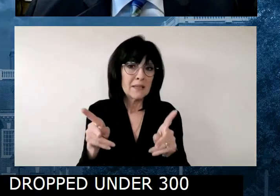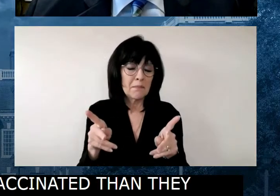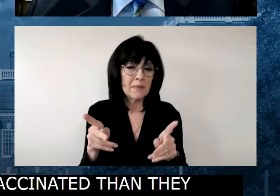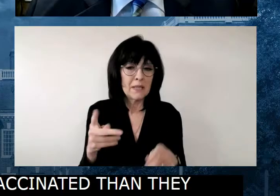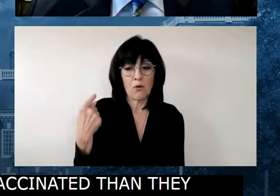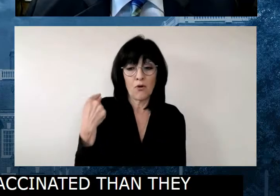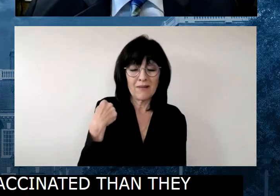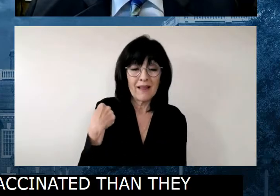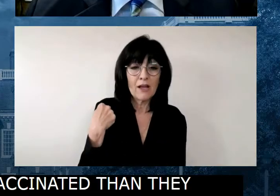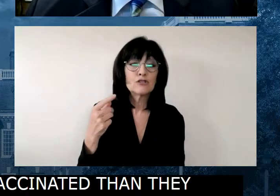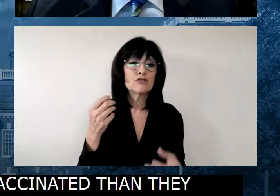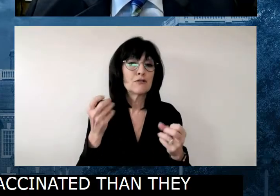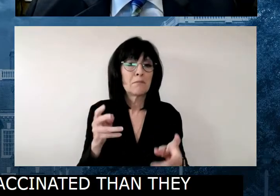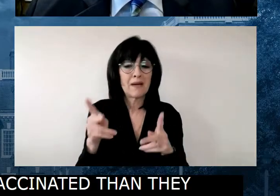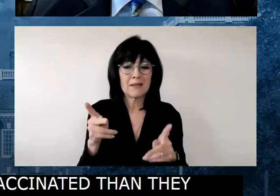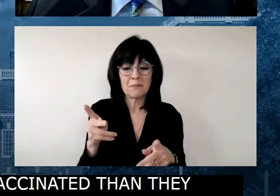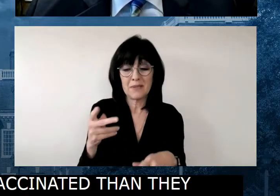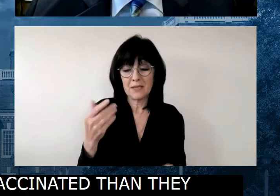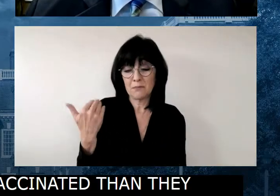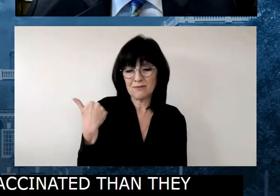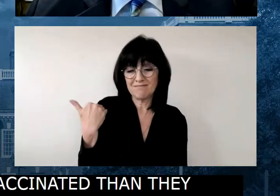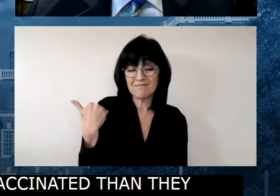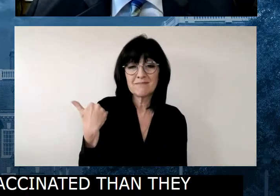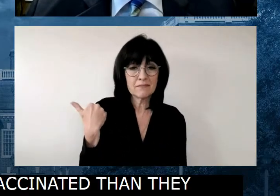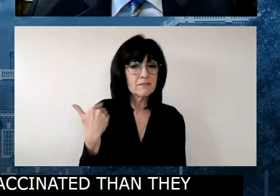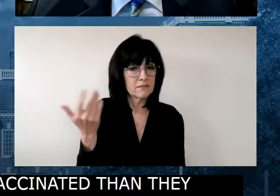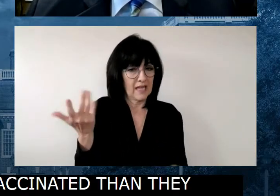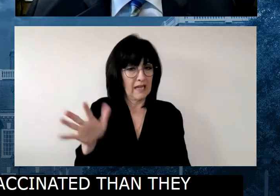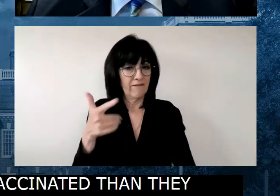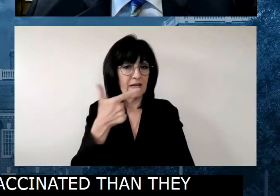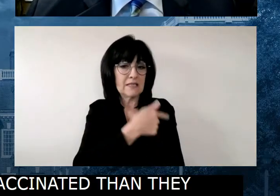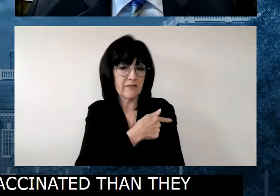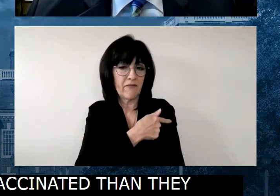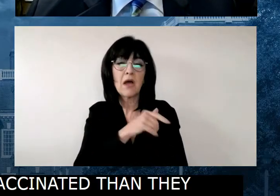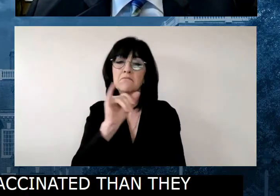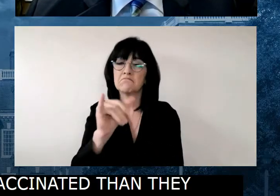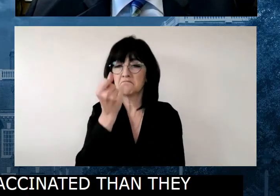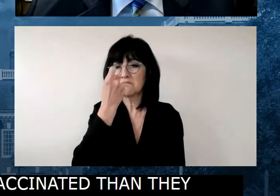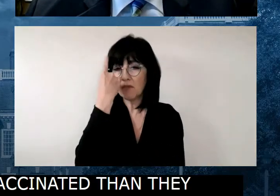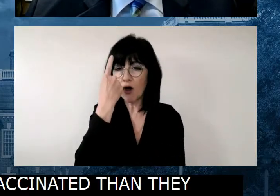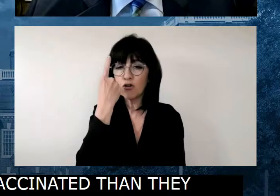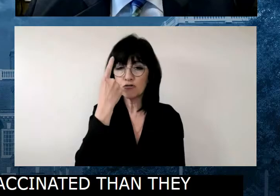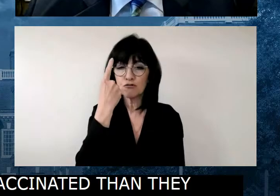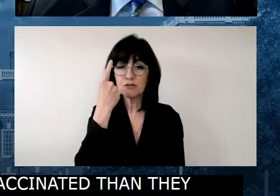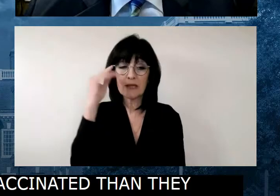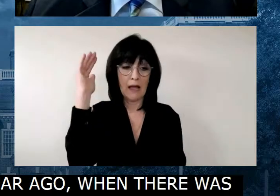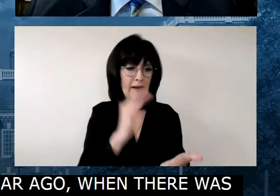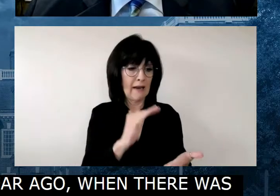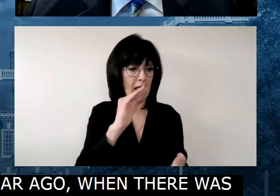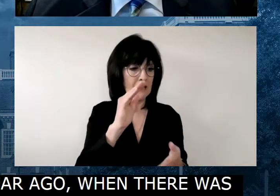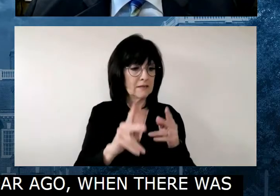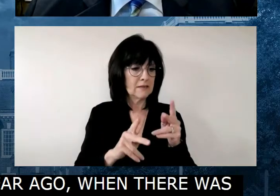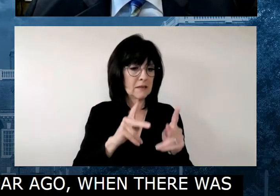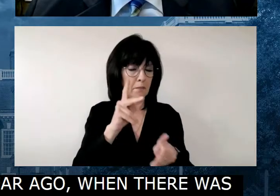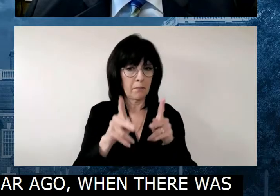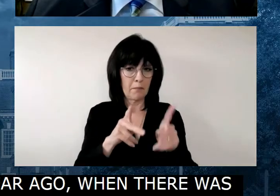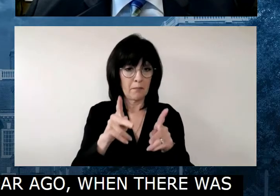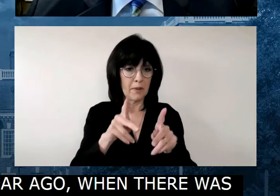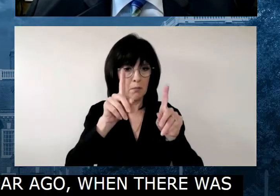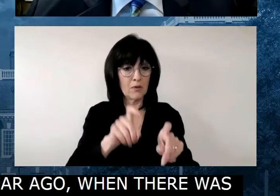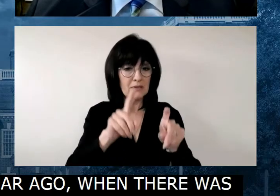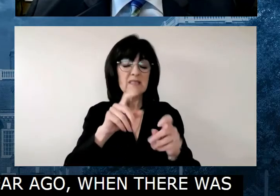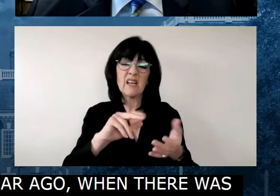definitely expect this number to potentially continue to decline as we enter the summer months. We know our institutes of higher learning